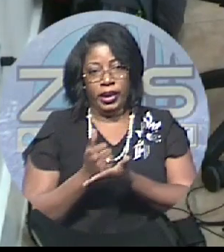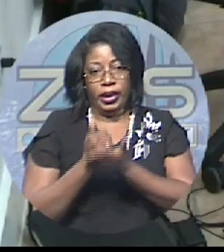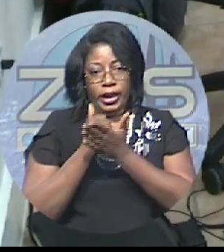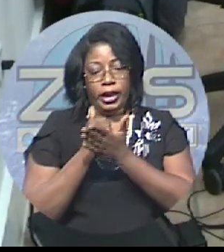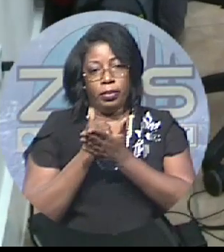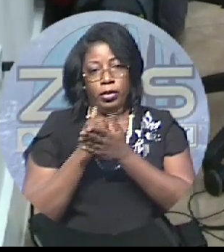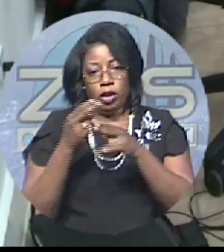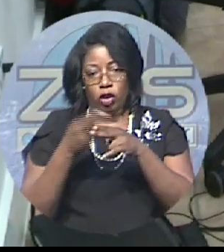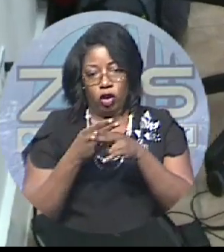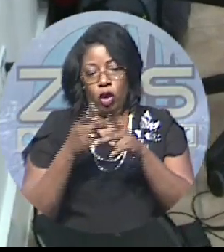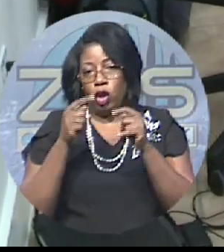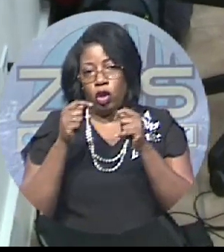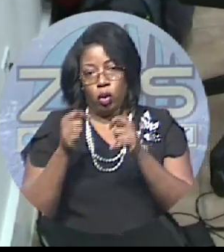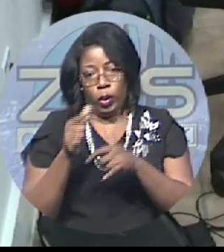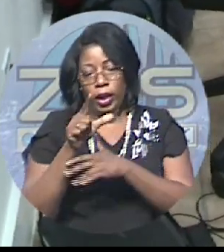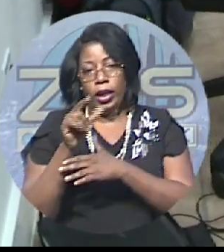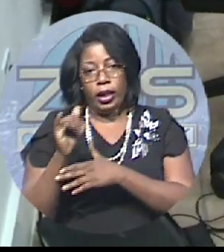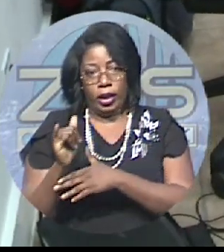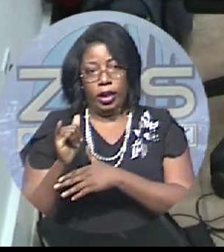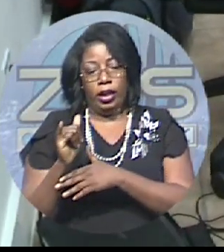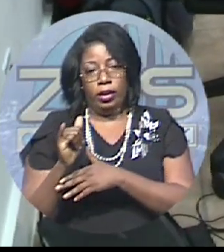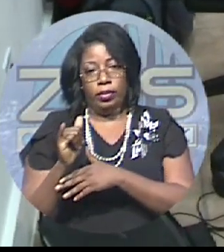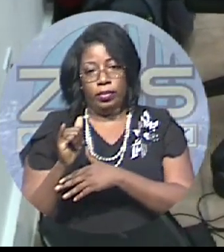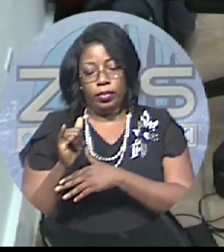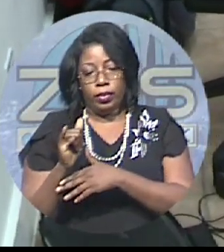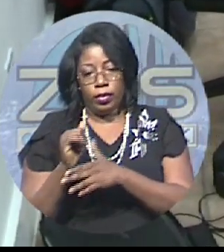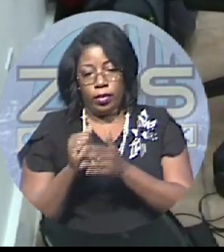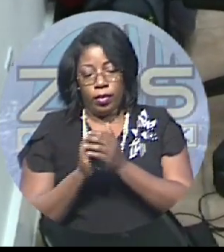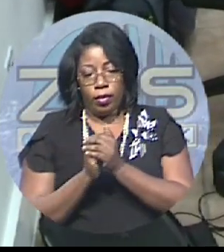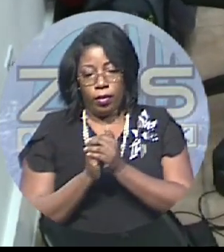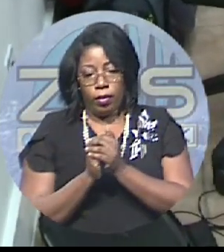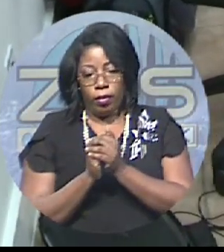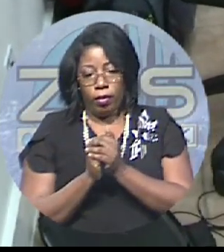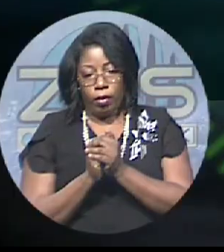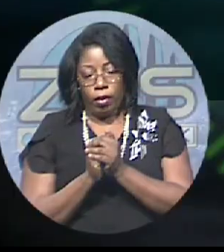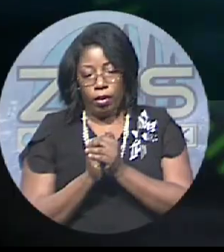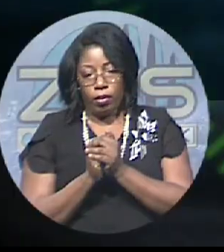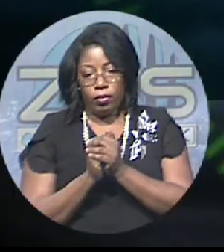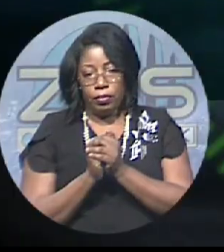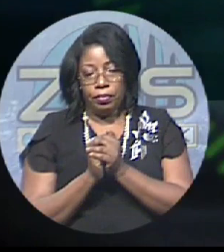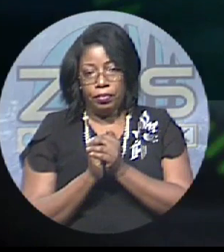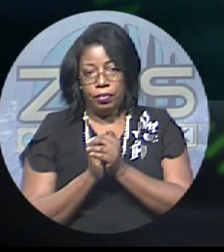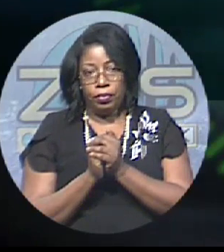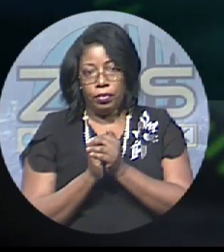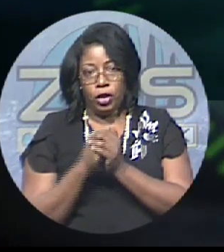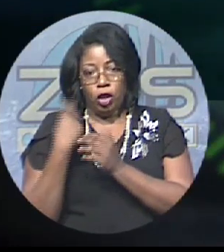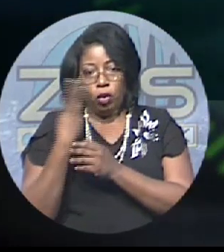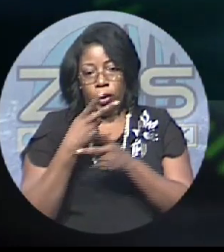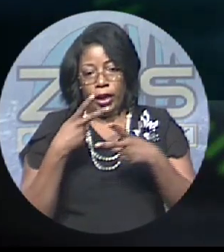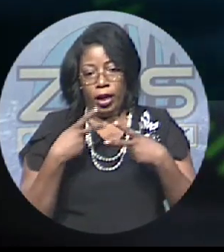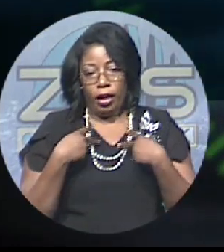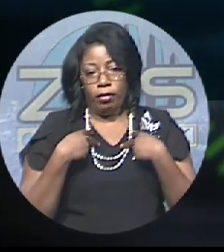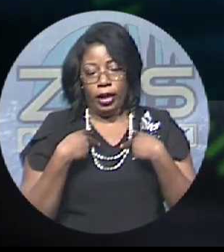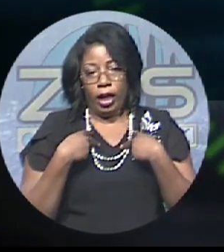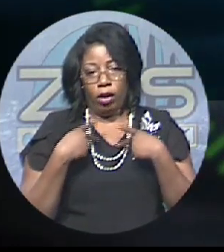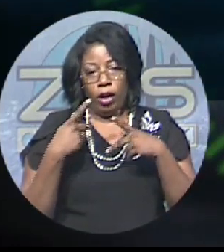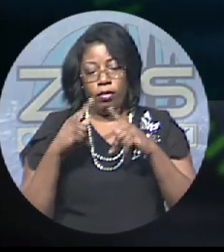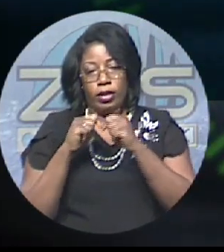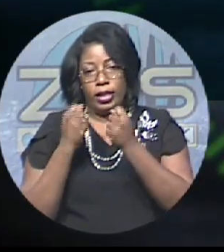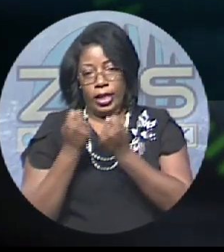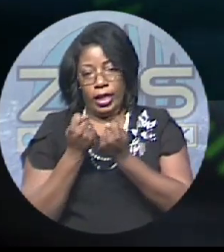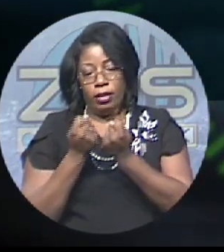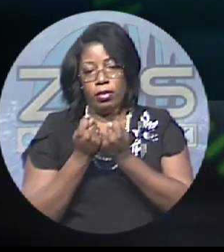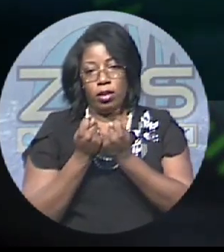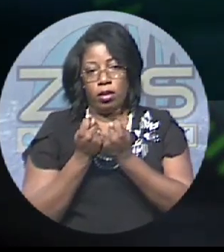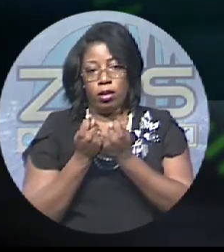the shortest possible time, to bring restoration in the shortest possible time. We have now spread our teams